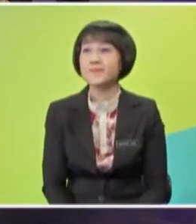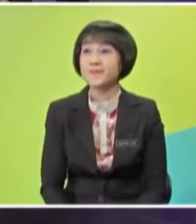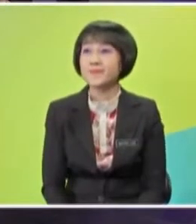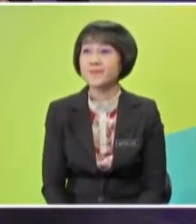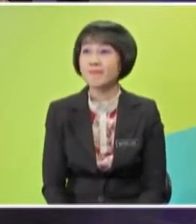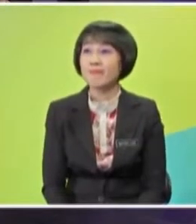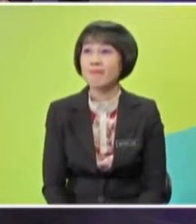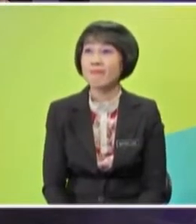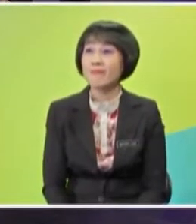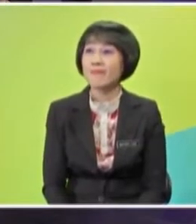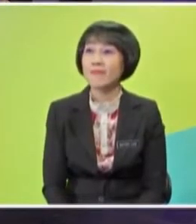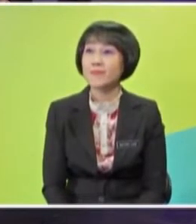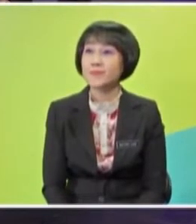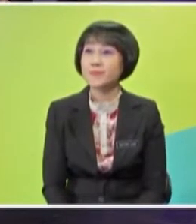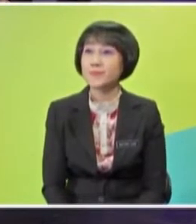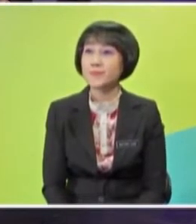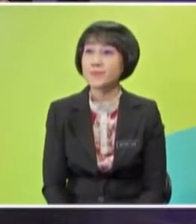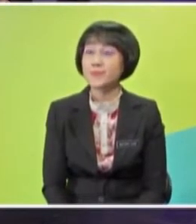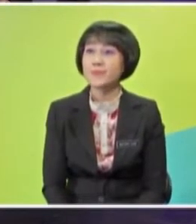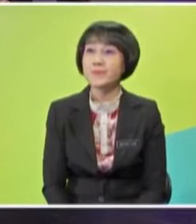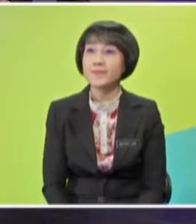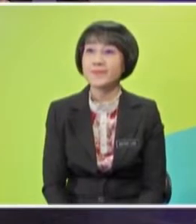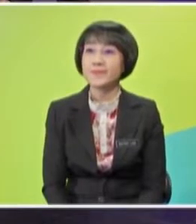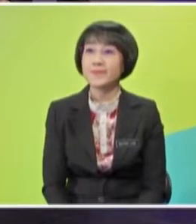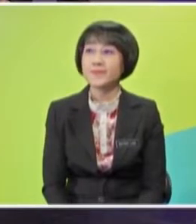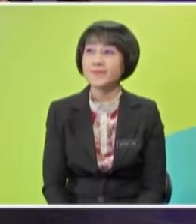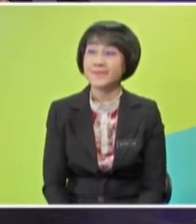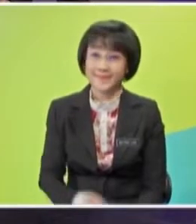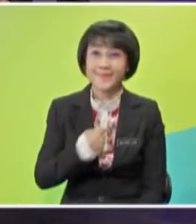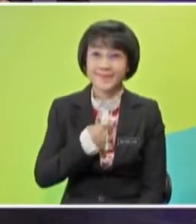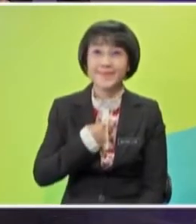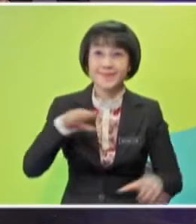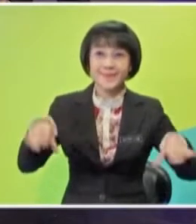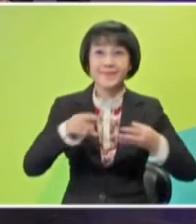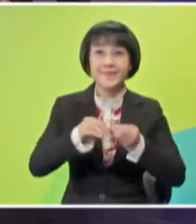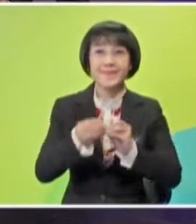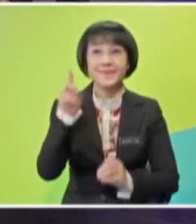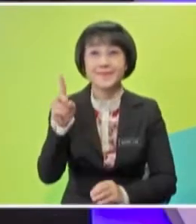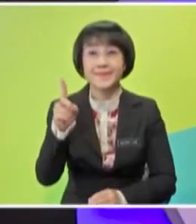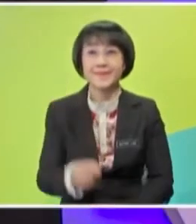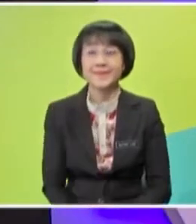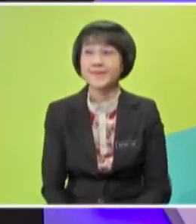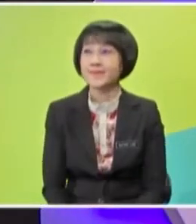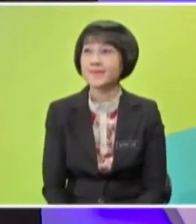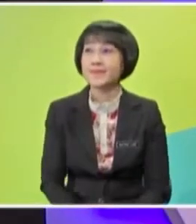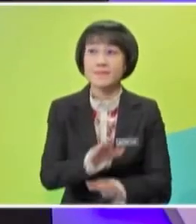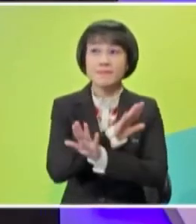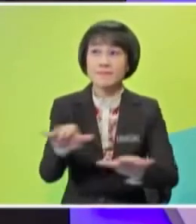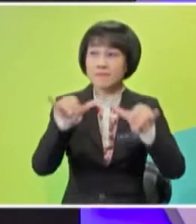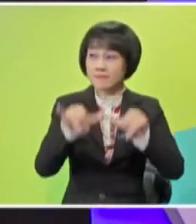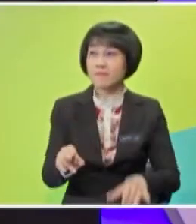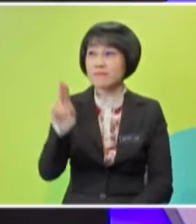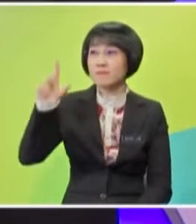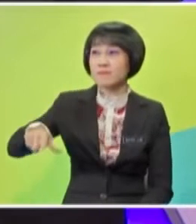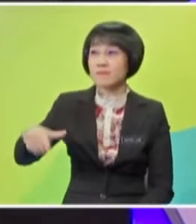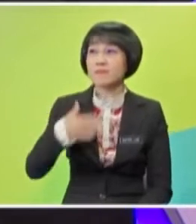Okay. Okay. So, so I'll do number 1 first. Okay, sure. Okay. Don't stay up late.